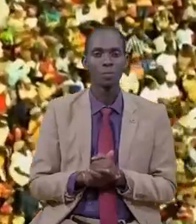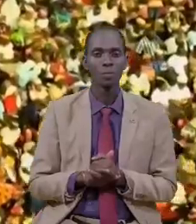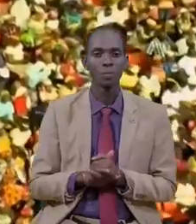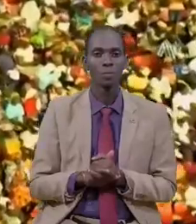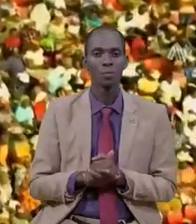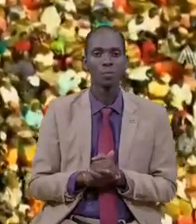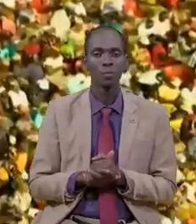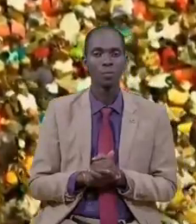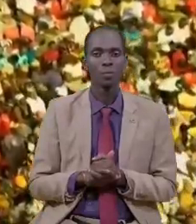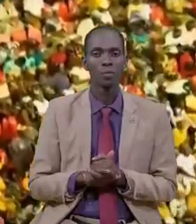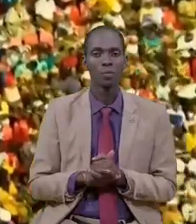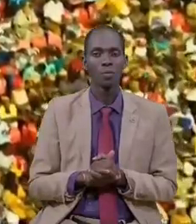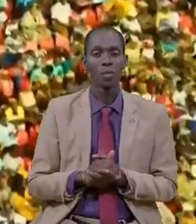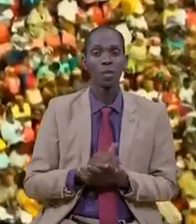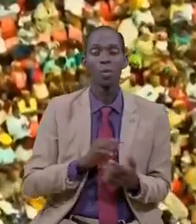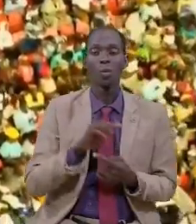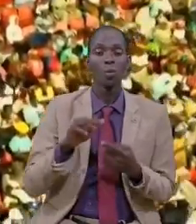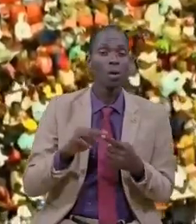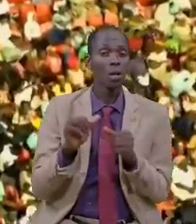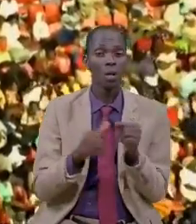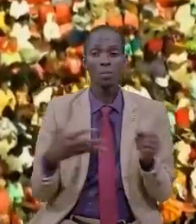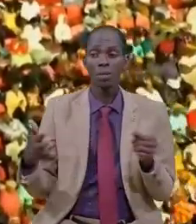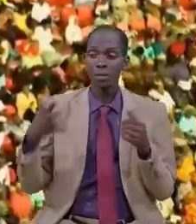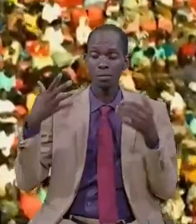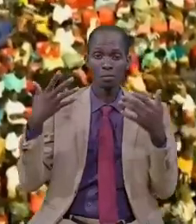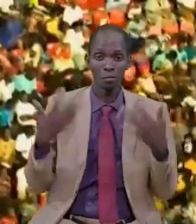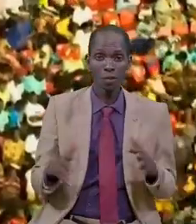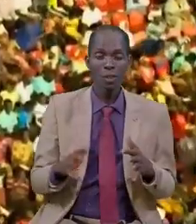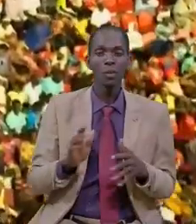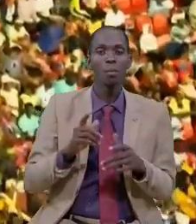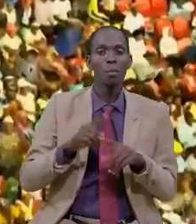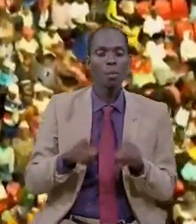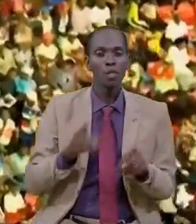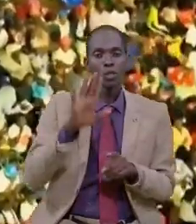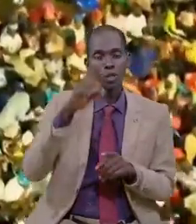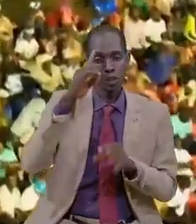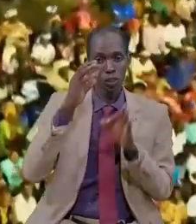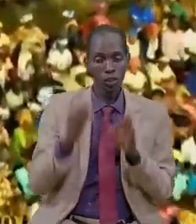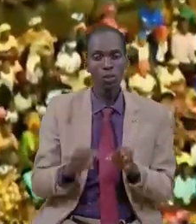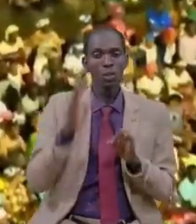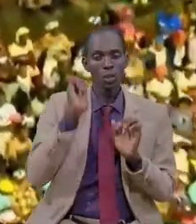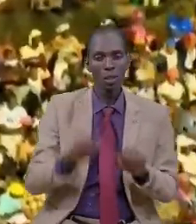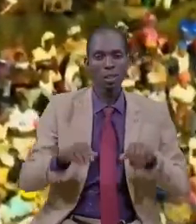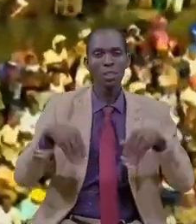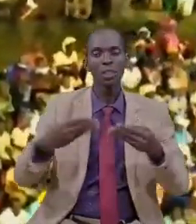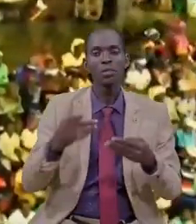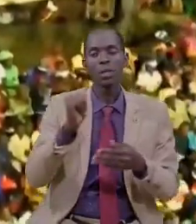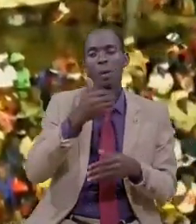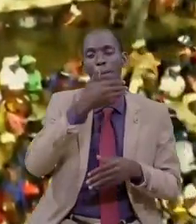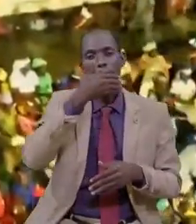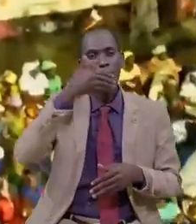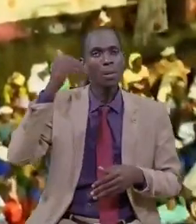When everything is over, your decision can give you a better destiny.